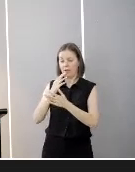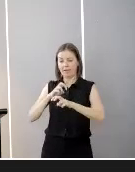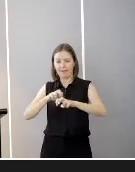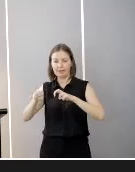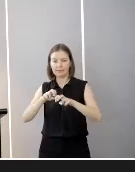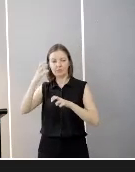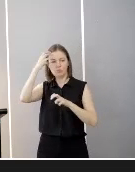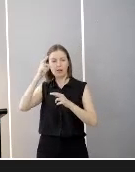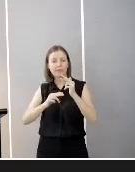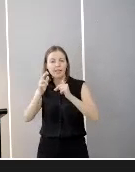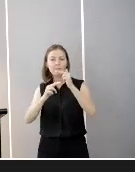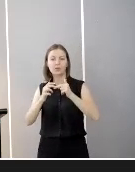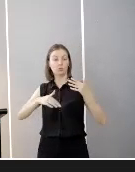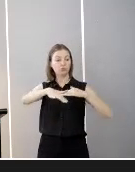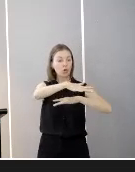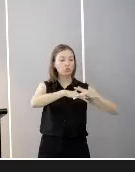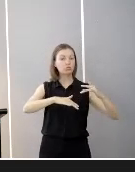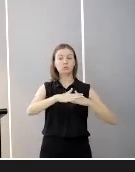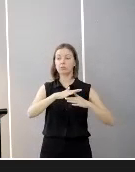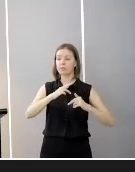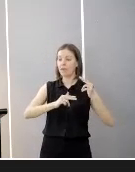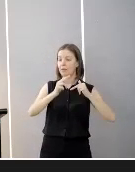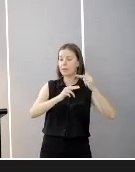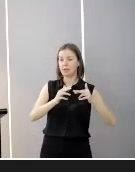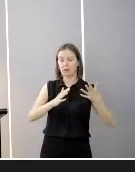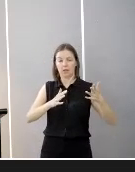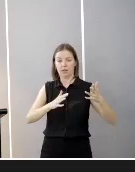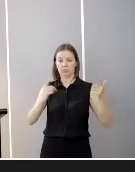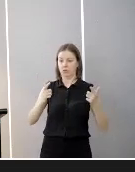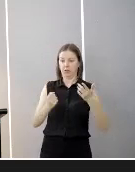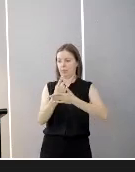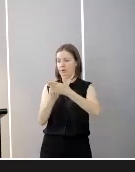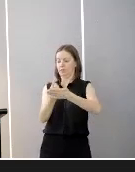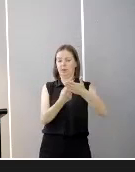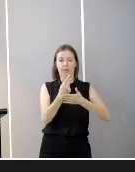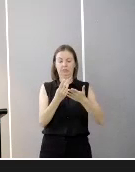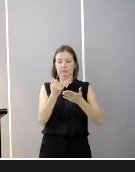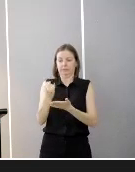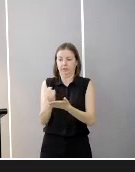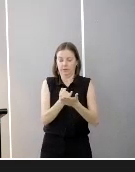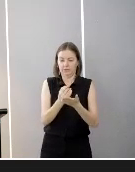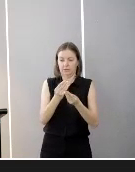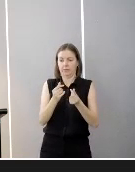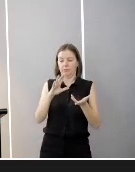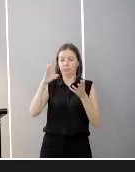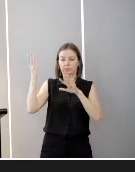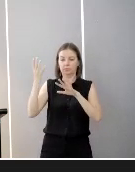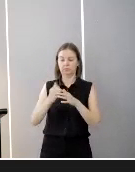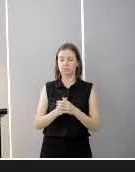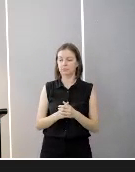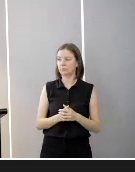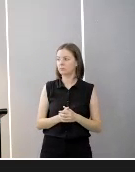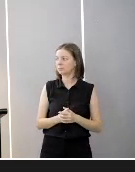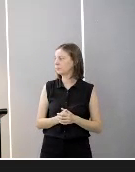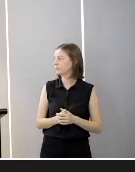development and social development, it's more likely that things will kind of come apart because things are developing. Next slide, please. Now, I've